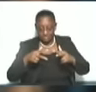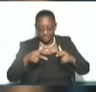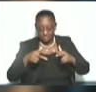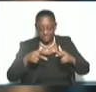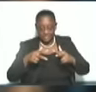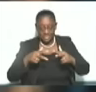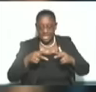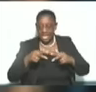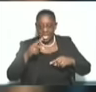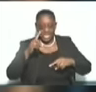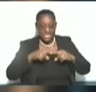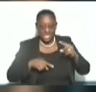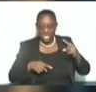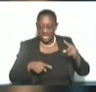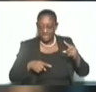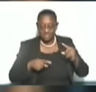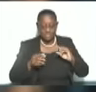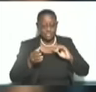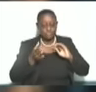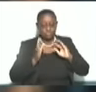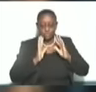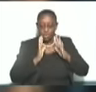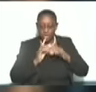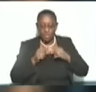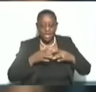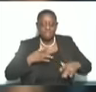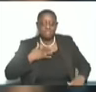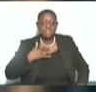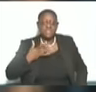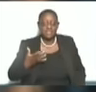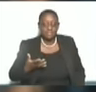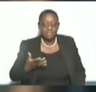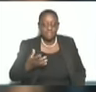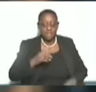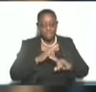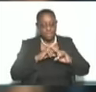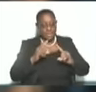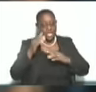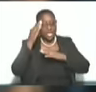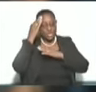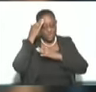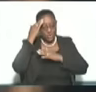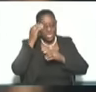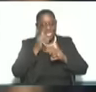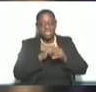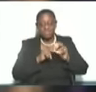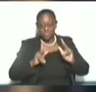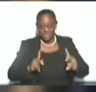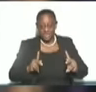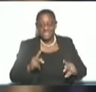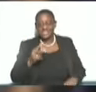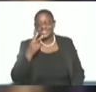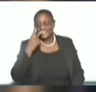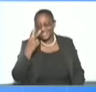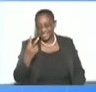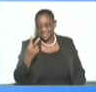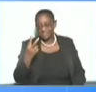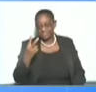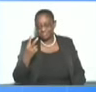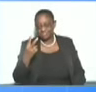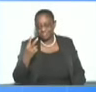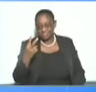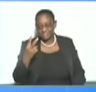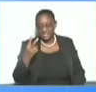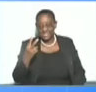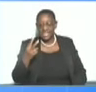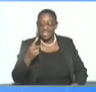I can't describe how I felt, but I know everybody could have seen and they noticed.